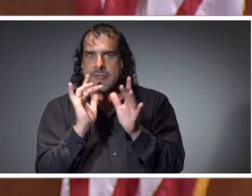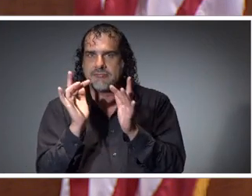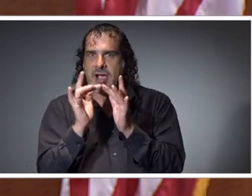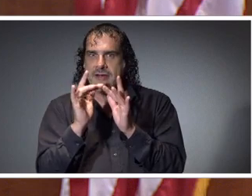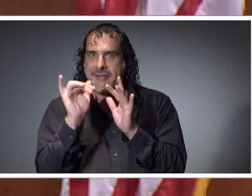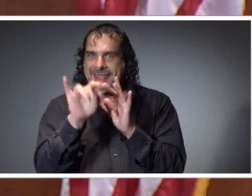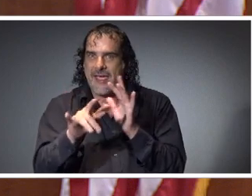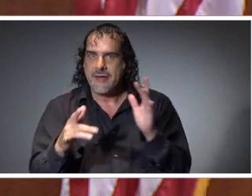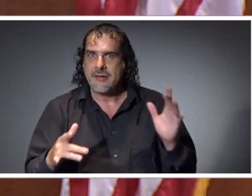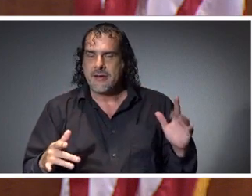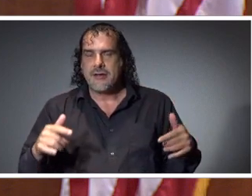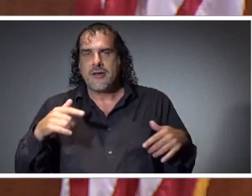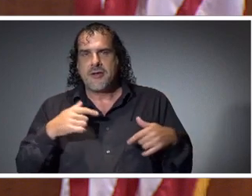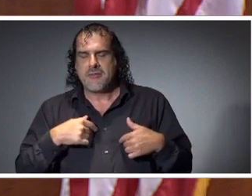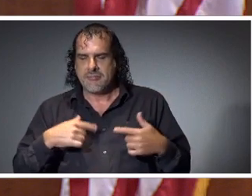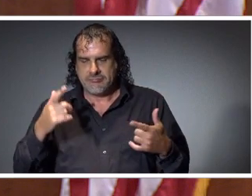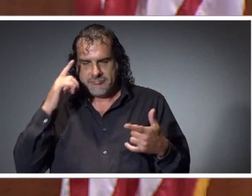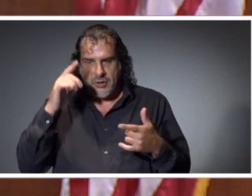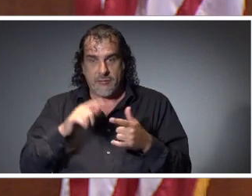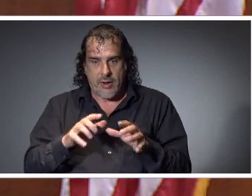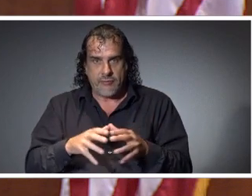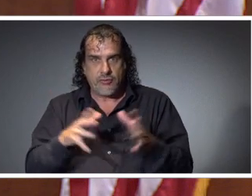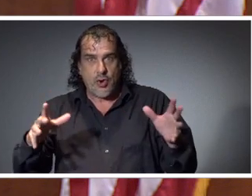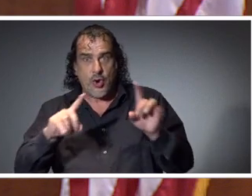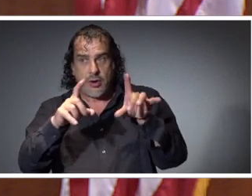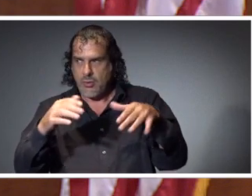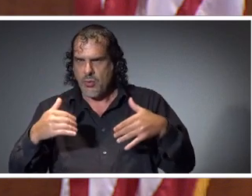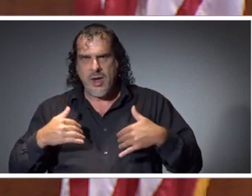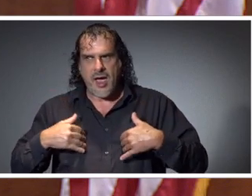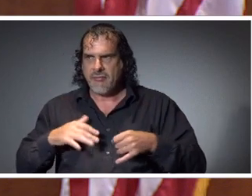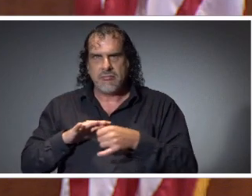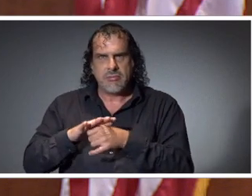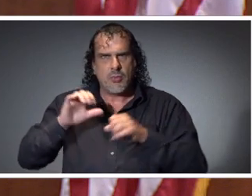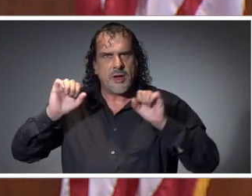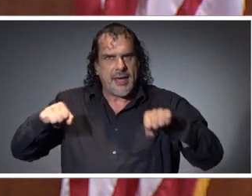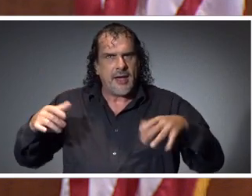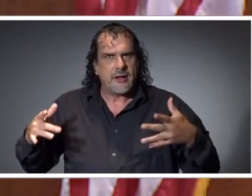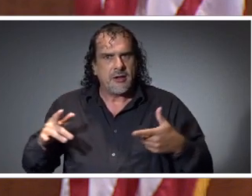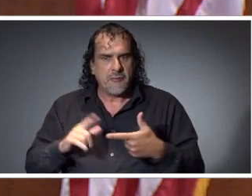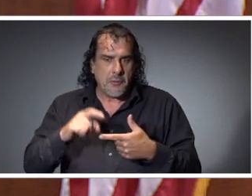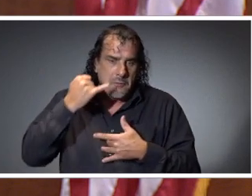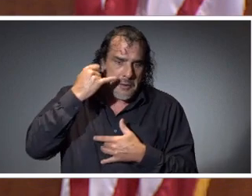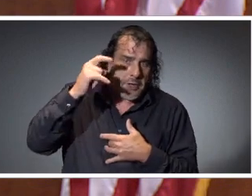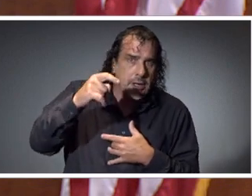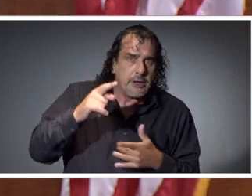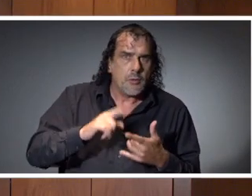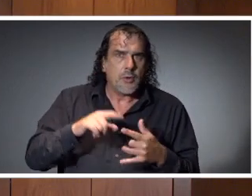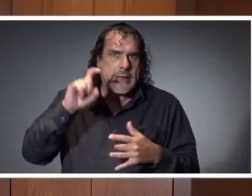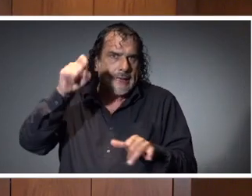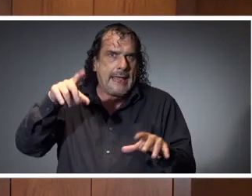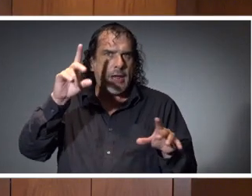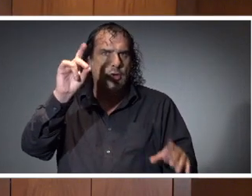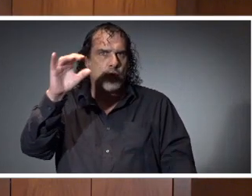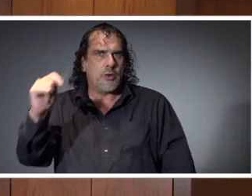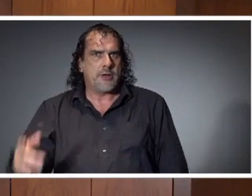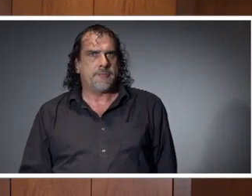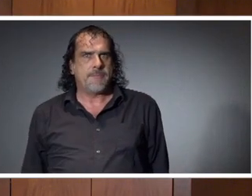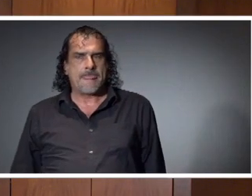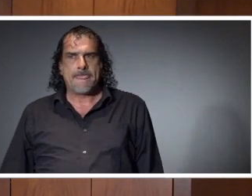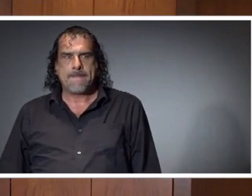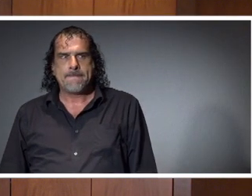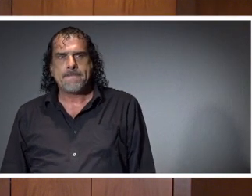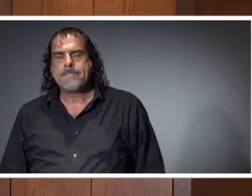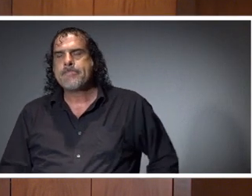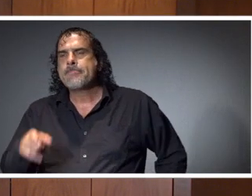if we need to surge testing, we have the ability to do so, and maybe that'll be necessary in the coming days and weeks. Yes, sir. Dr. Dobbs, on